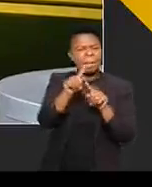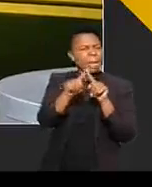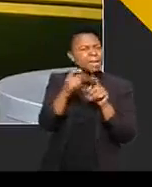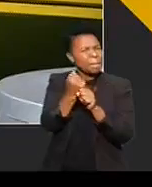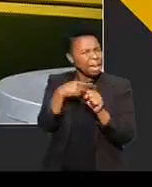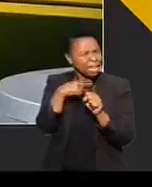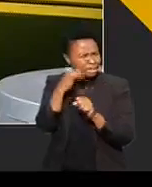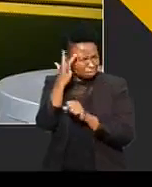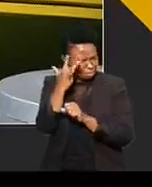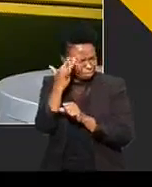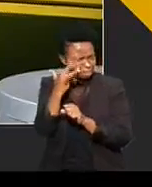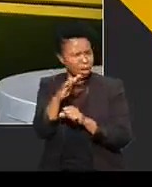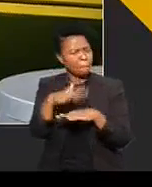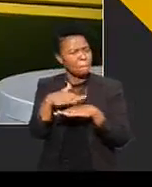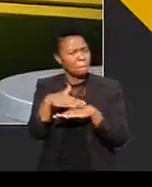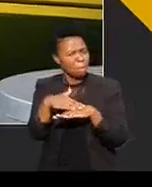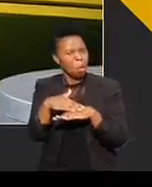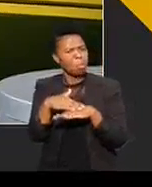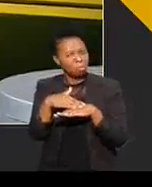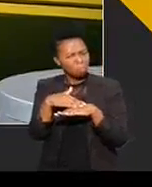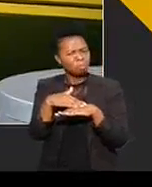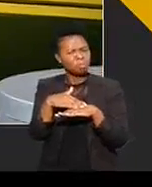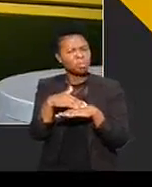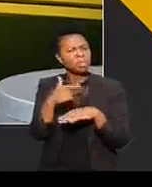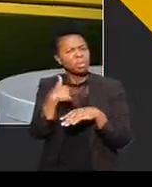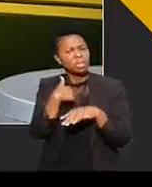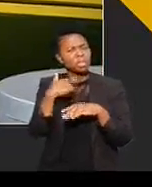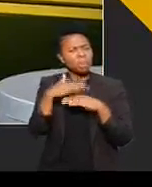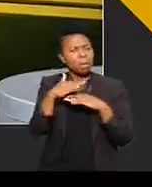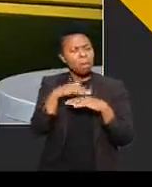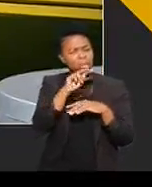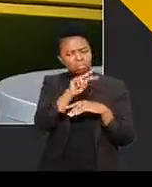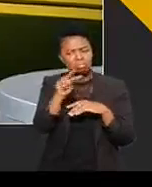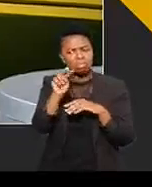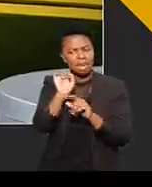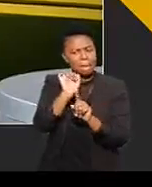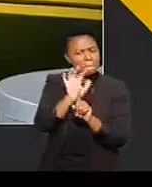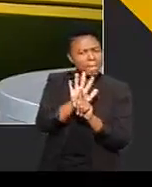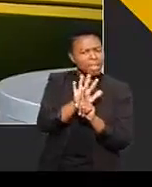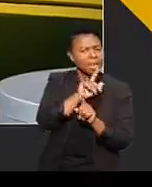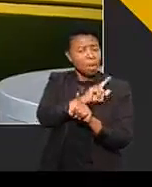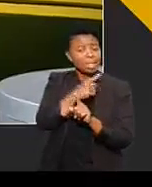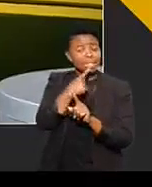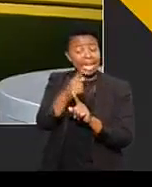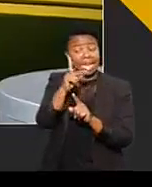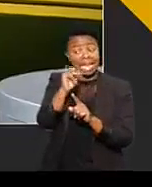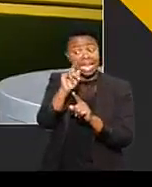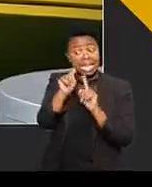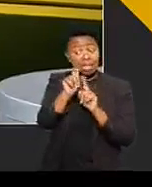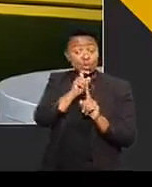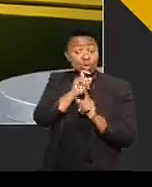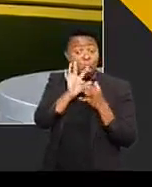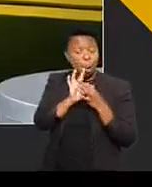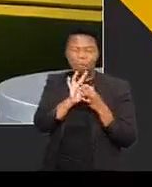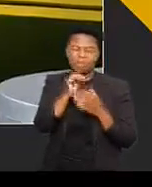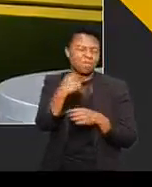ukuthi, of course, at what point and what stage do we start looking at of the impact and jobasho ukuthi it's not a kit ezosetshenziswa endlini, but a kit